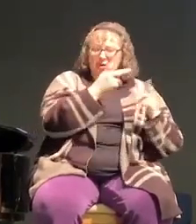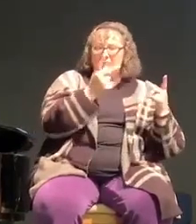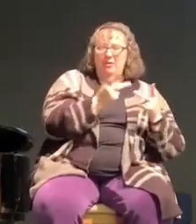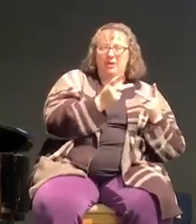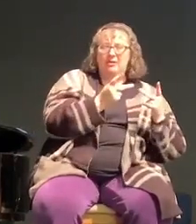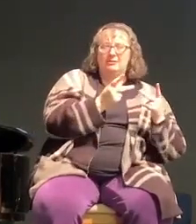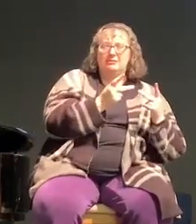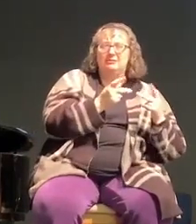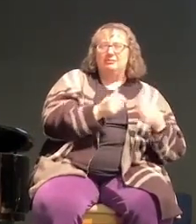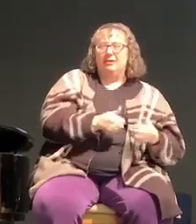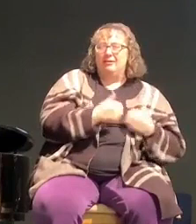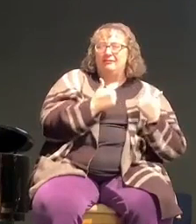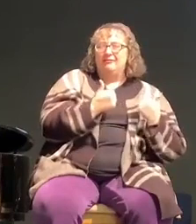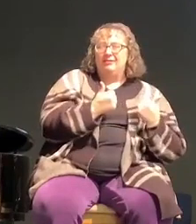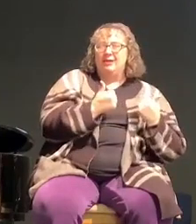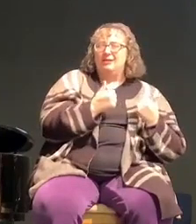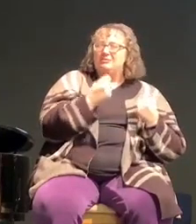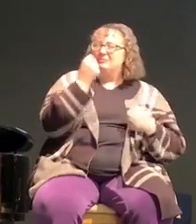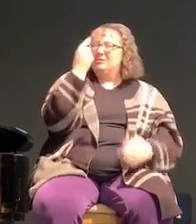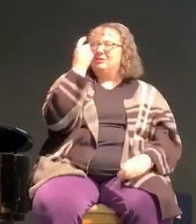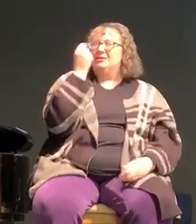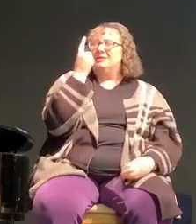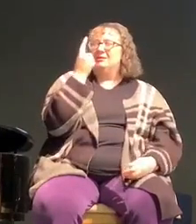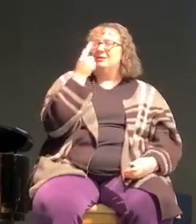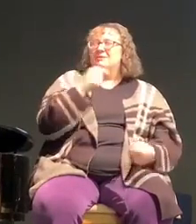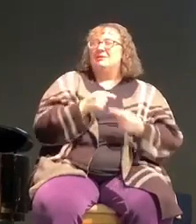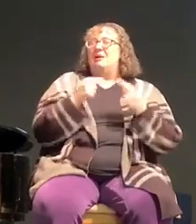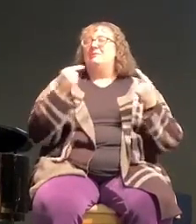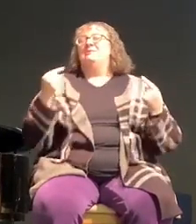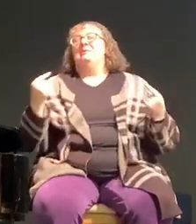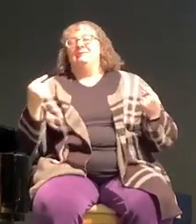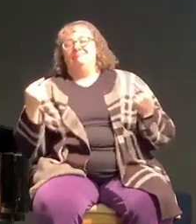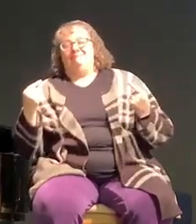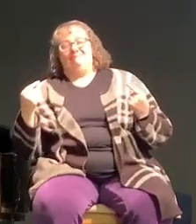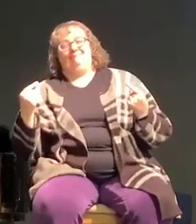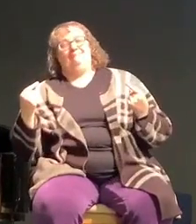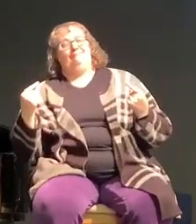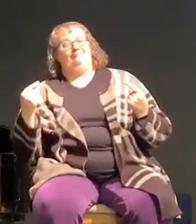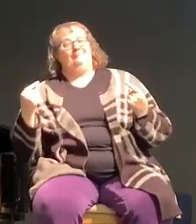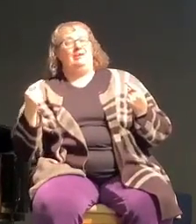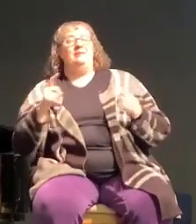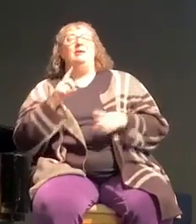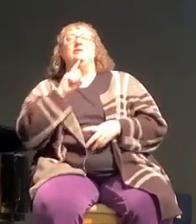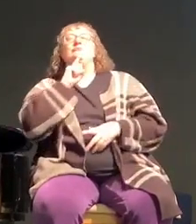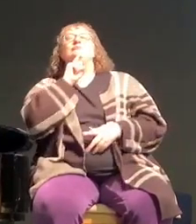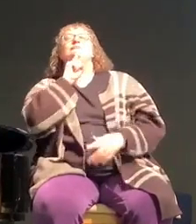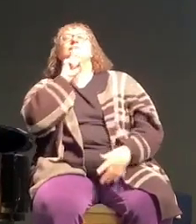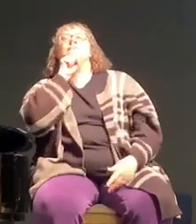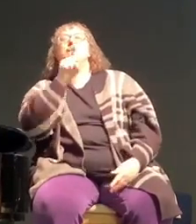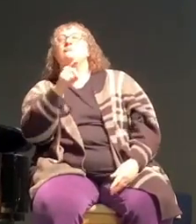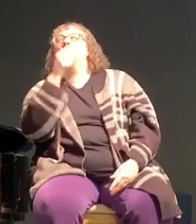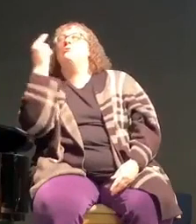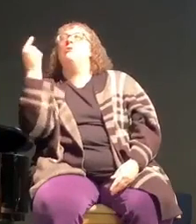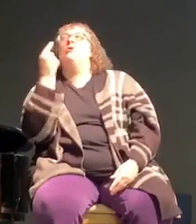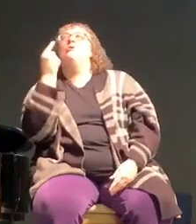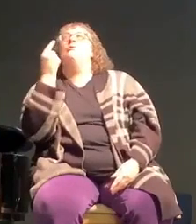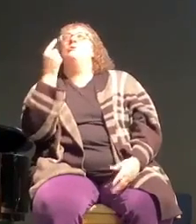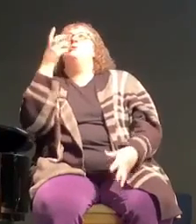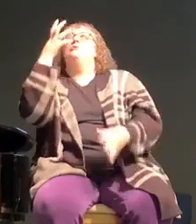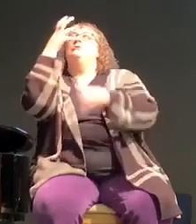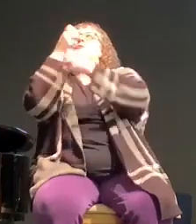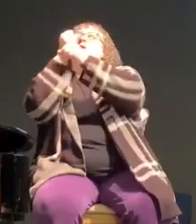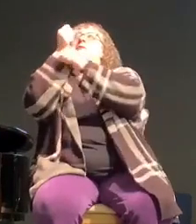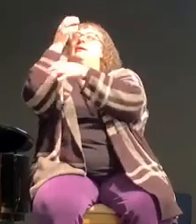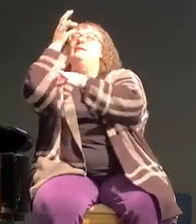outlook on life, I started to realize it's actually the opposite. It's because I truly only trust and have